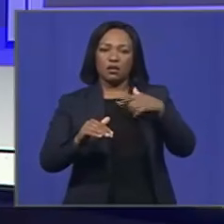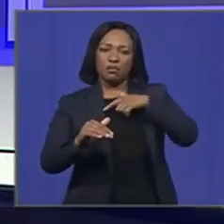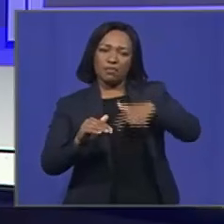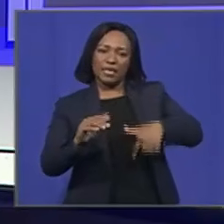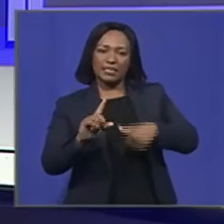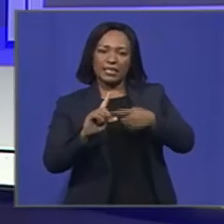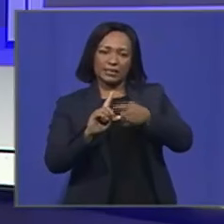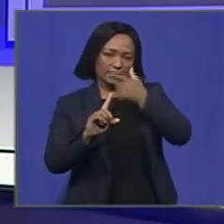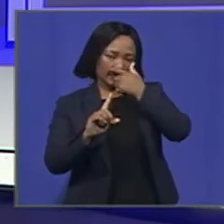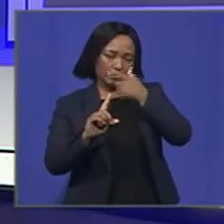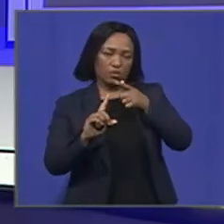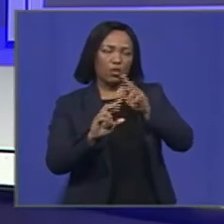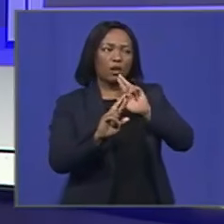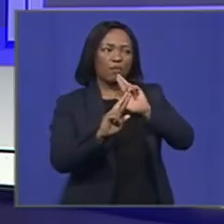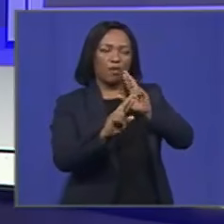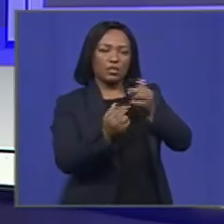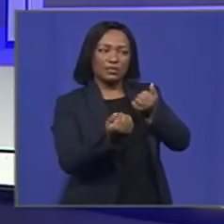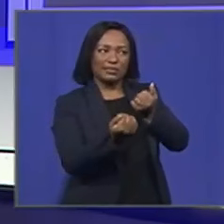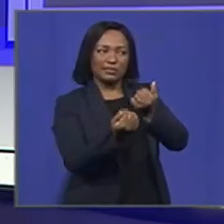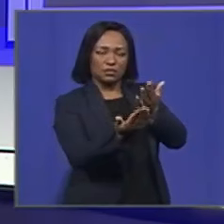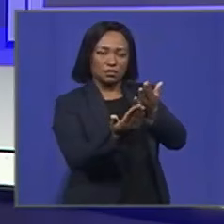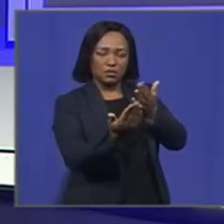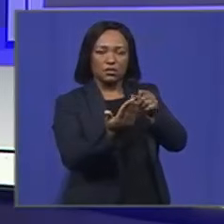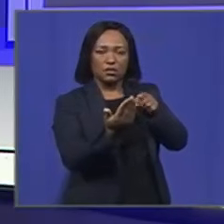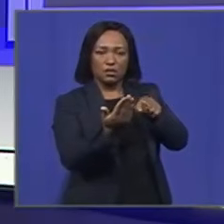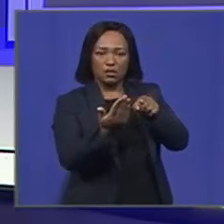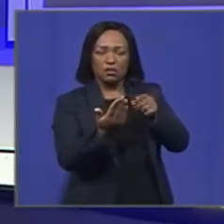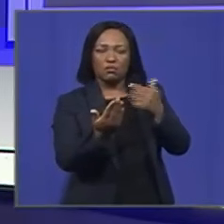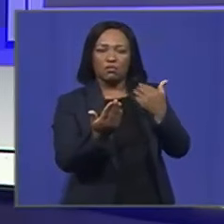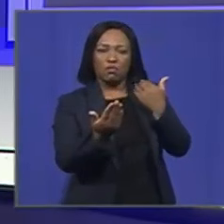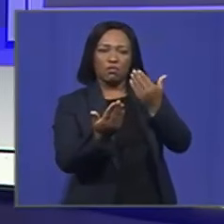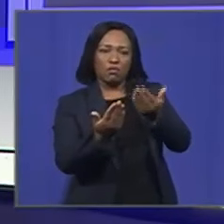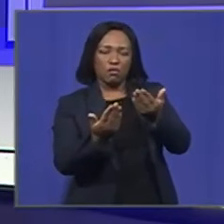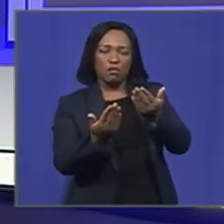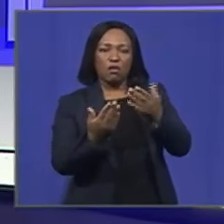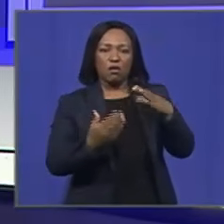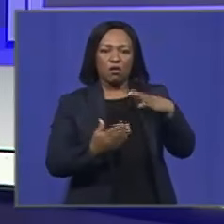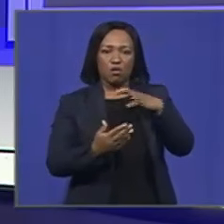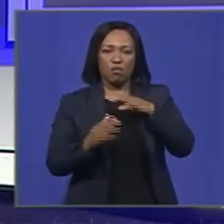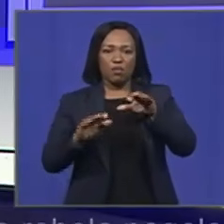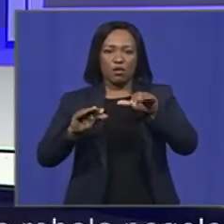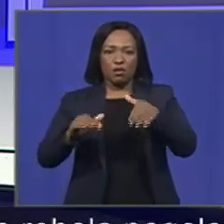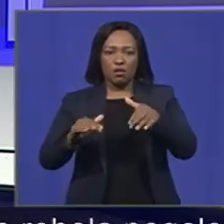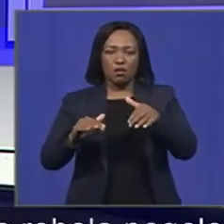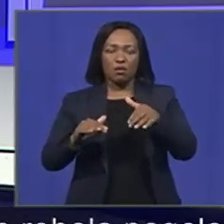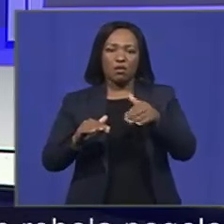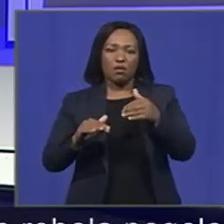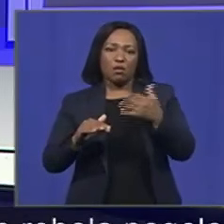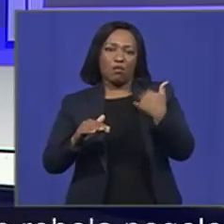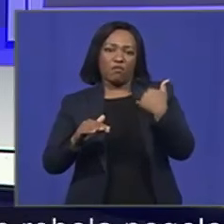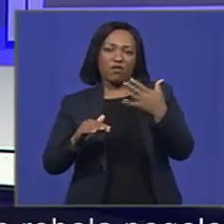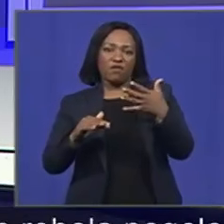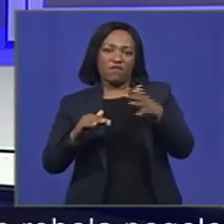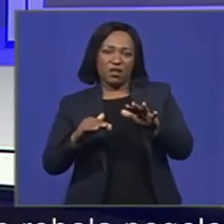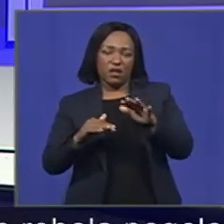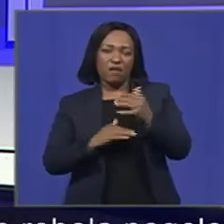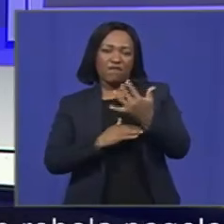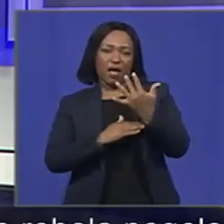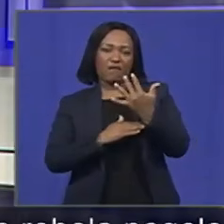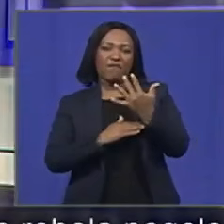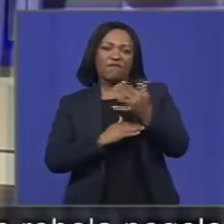ya pegelo ya nakwana gompieno jaaka e kailwe mo dintlhankaelo tsa komishene tsa ka Mopitlwe a le malatsi a le